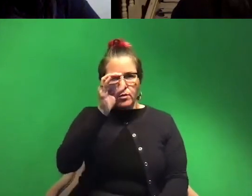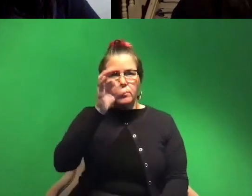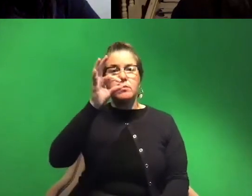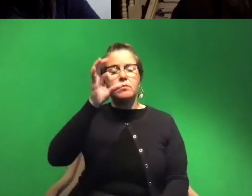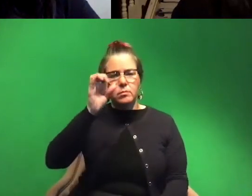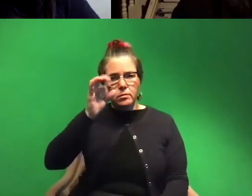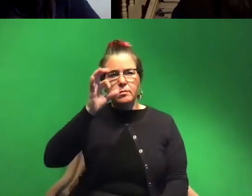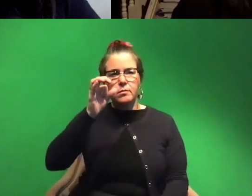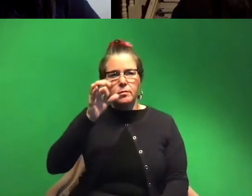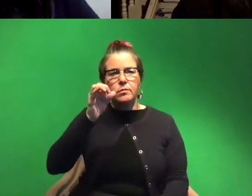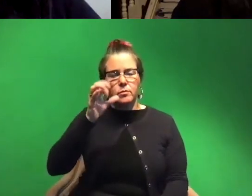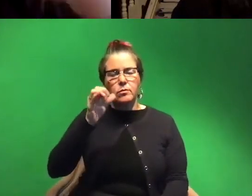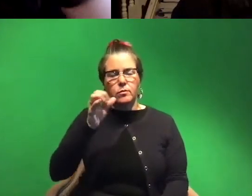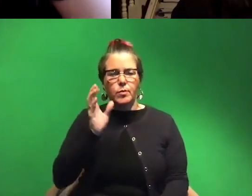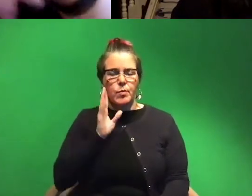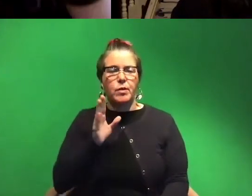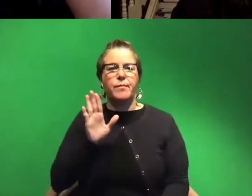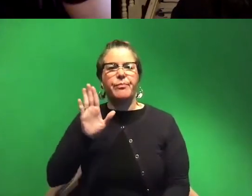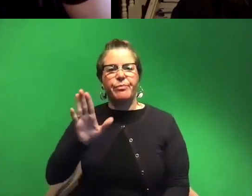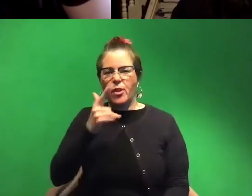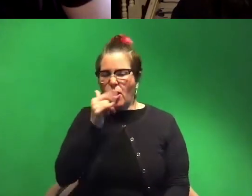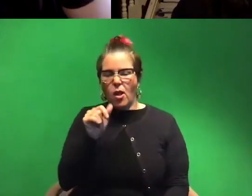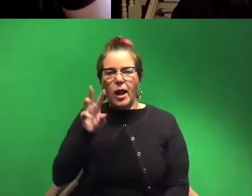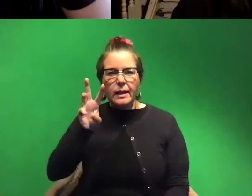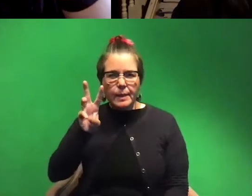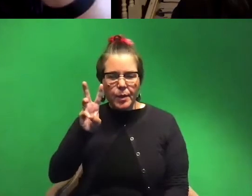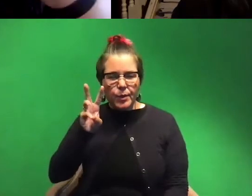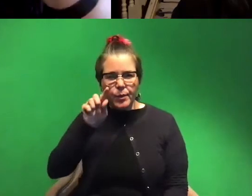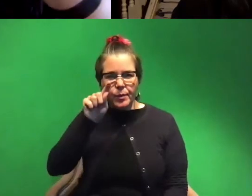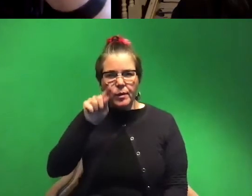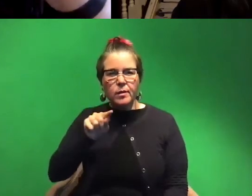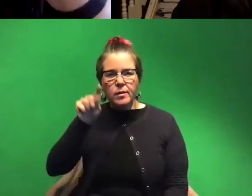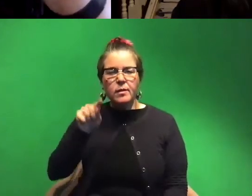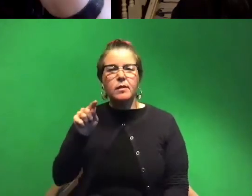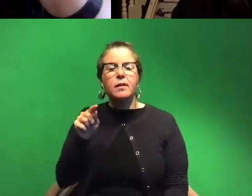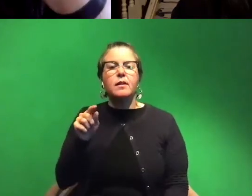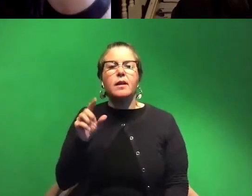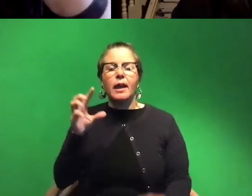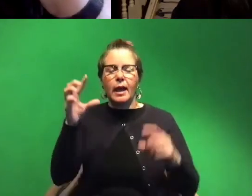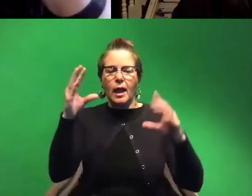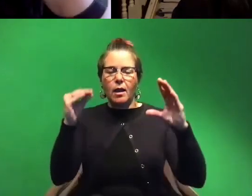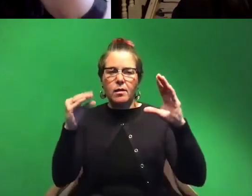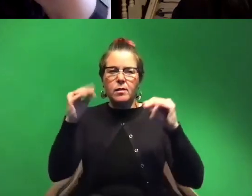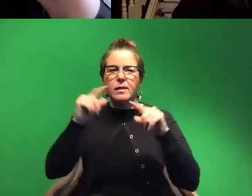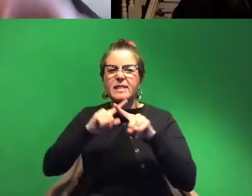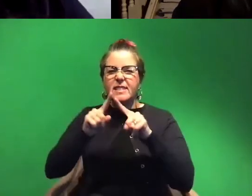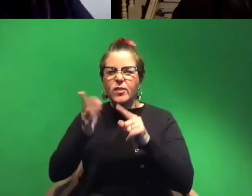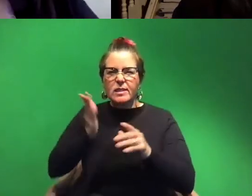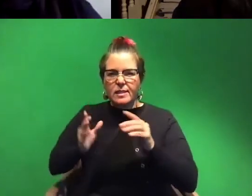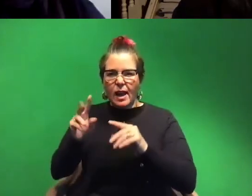or opens and closes. Theirs is shaped in a W, and they can close and open different sides of